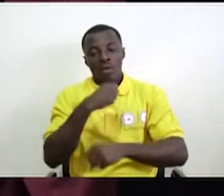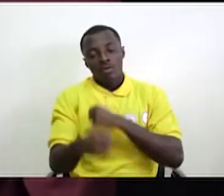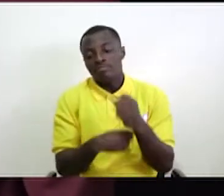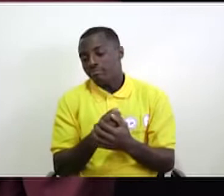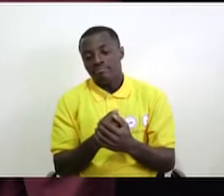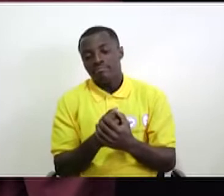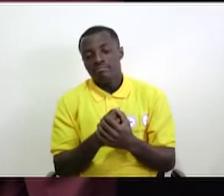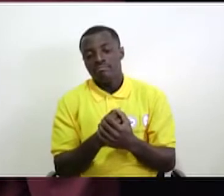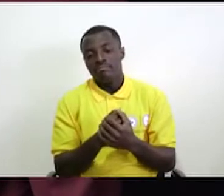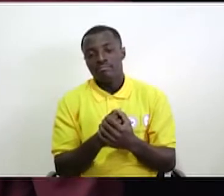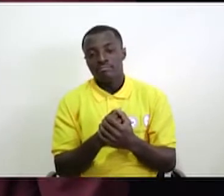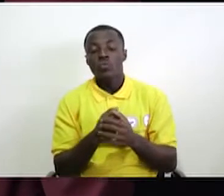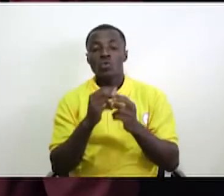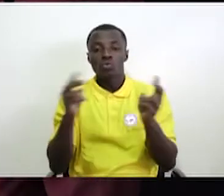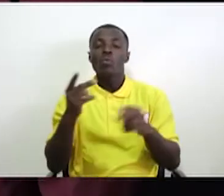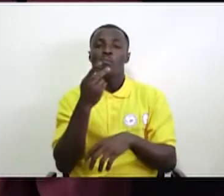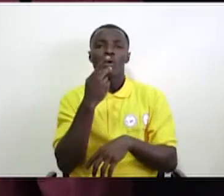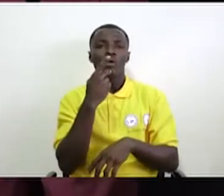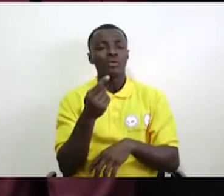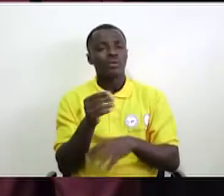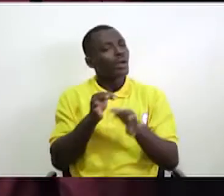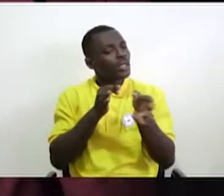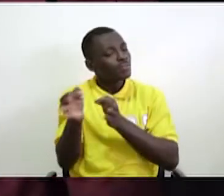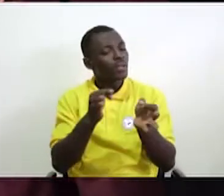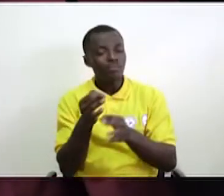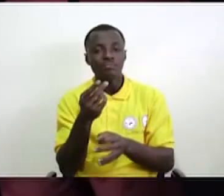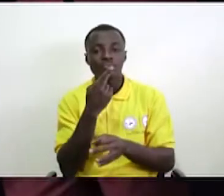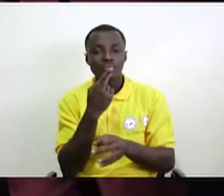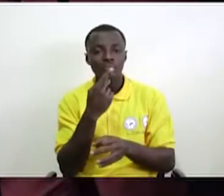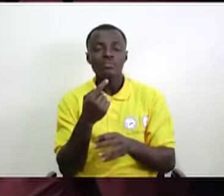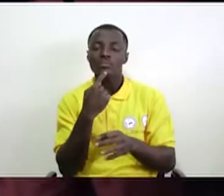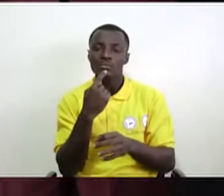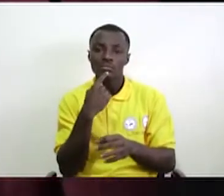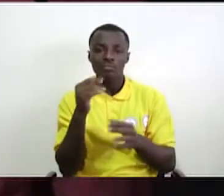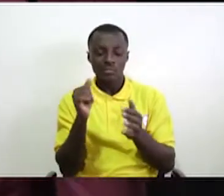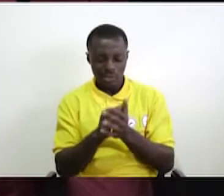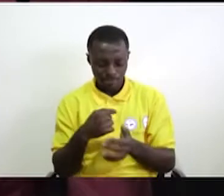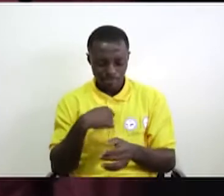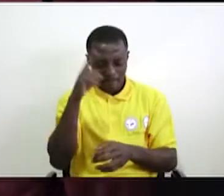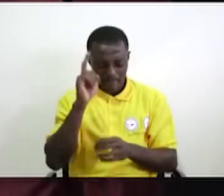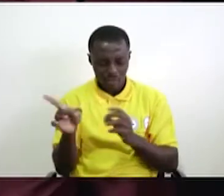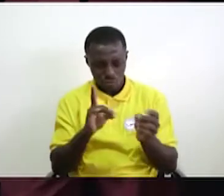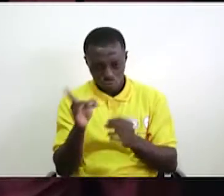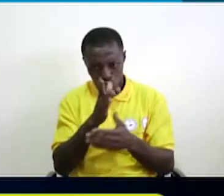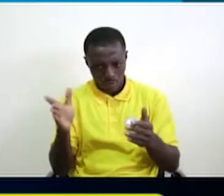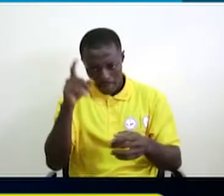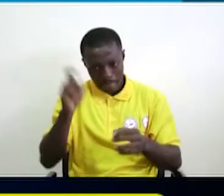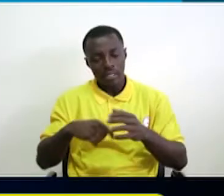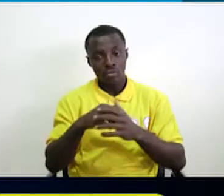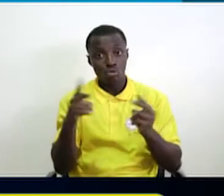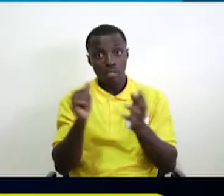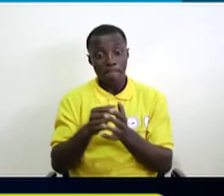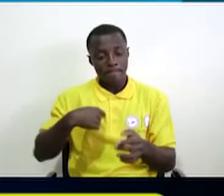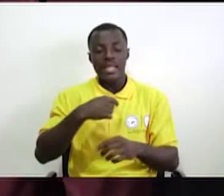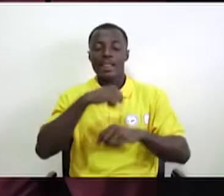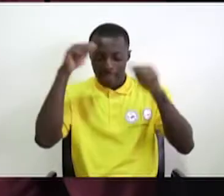The Apostle Paul said that, no. I have to do something about this situation, so that I can live a